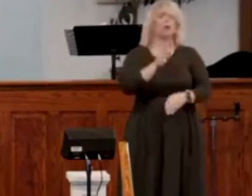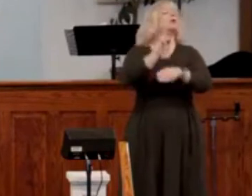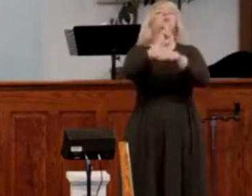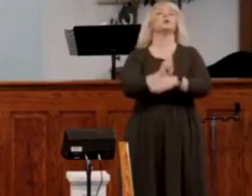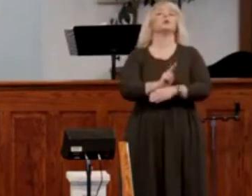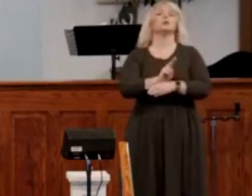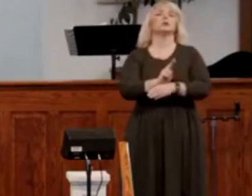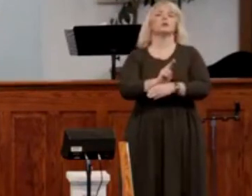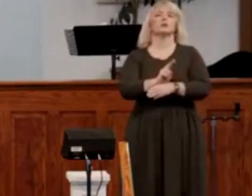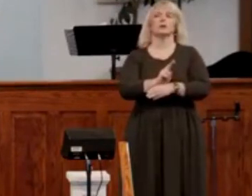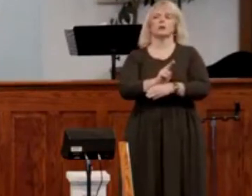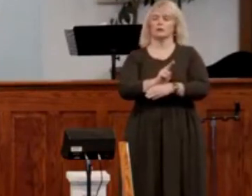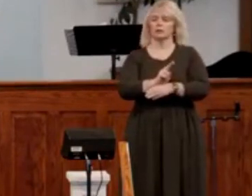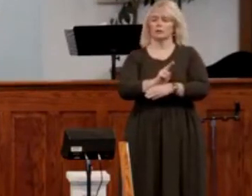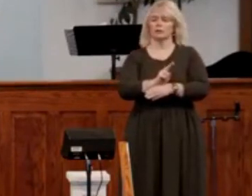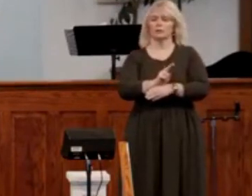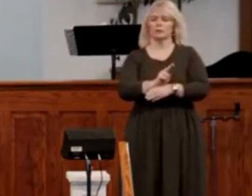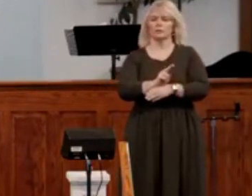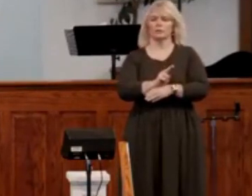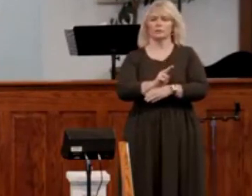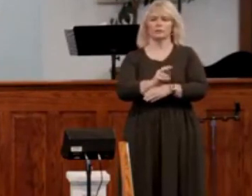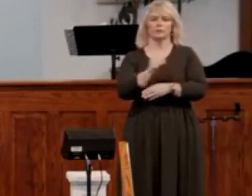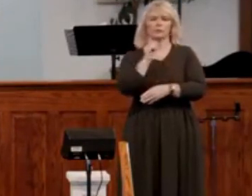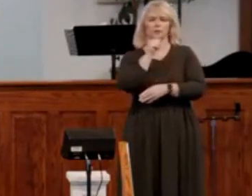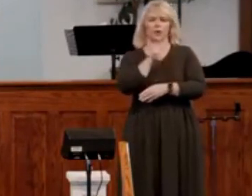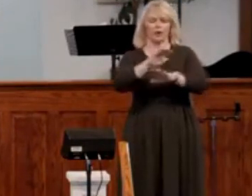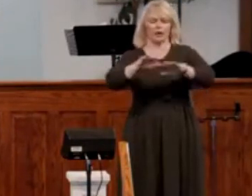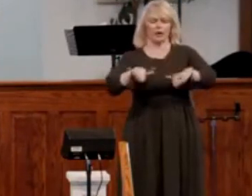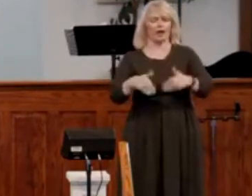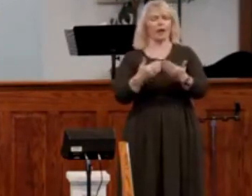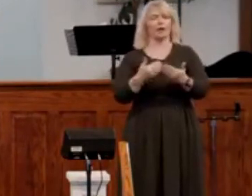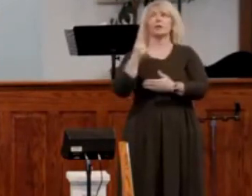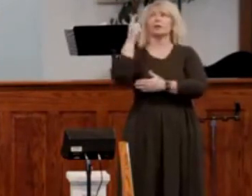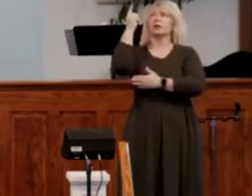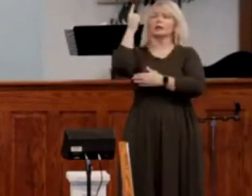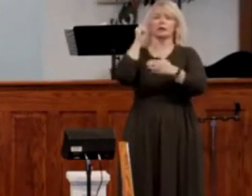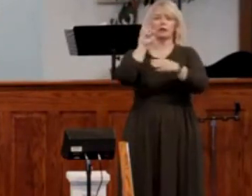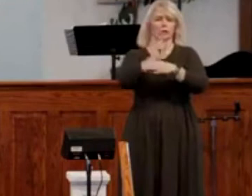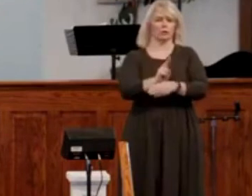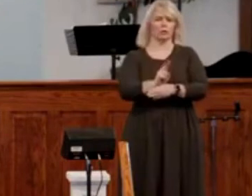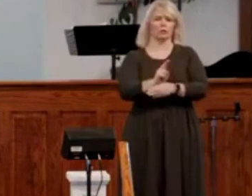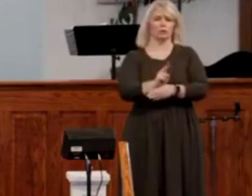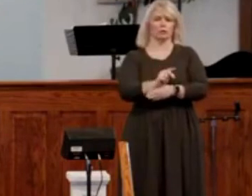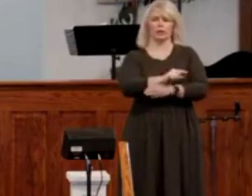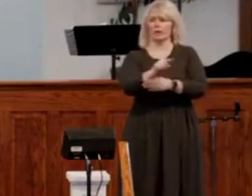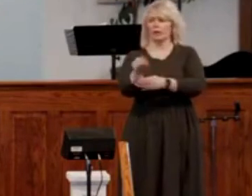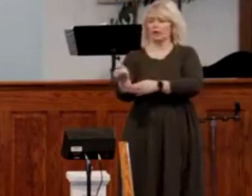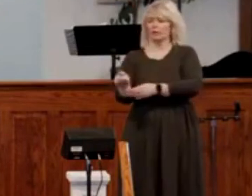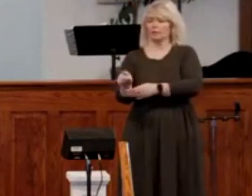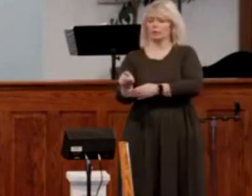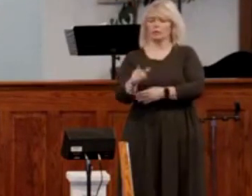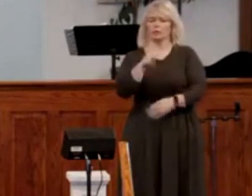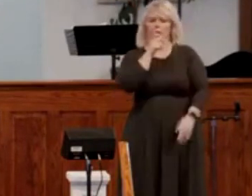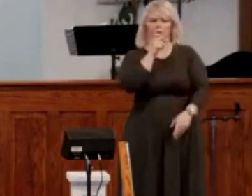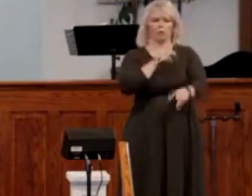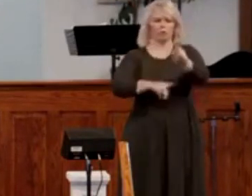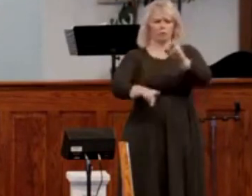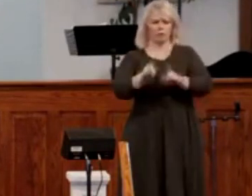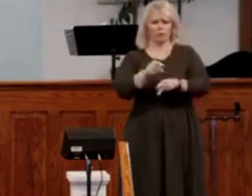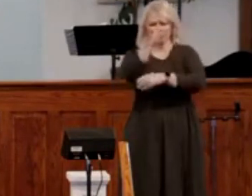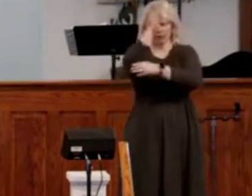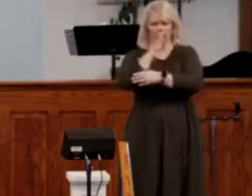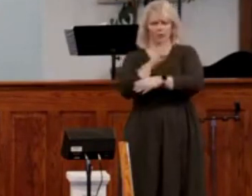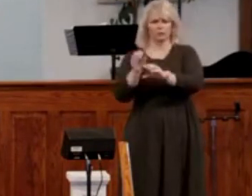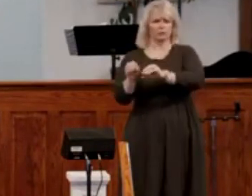life? If not, how can he use those things? Next, who are the people that God has put in your